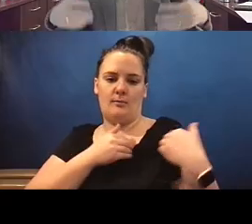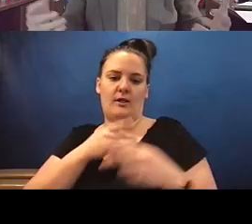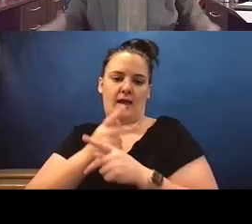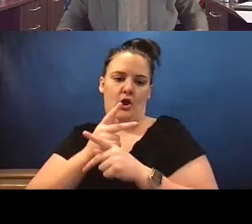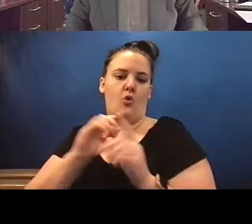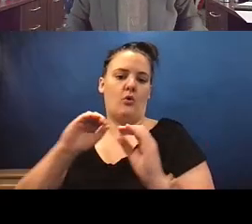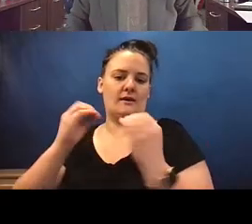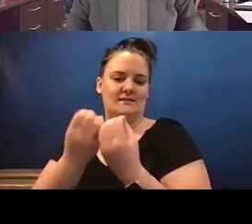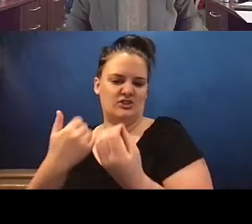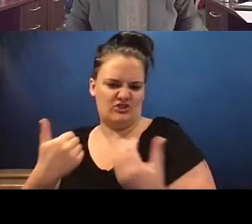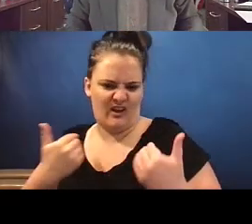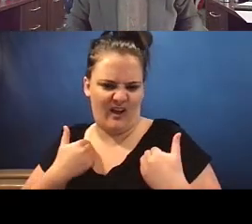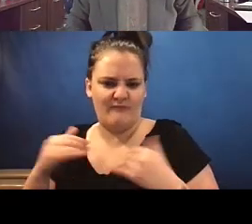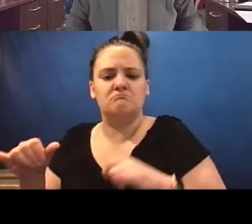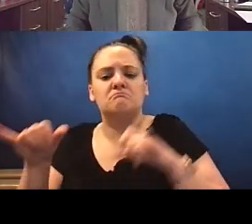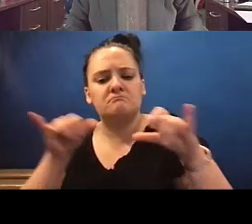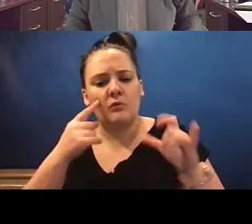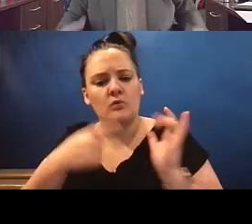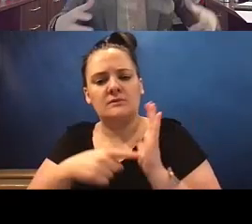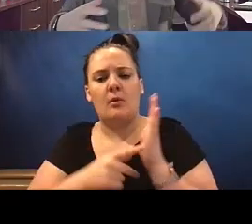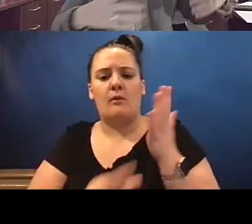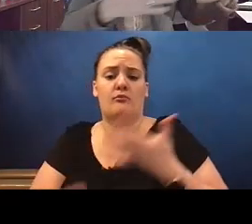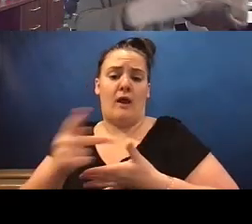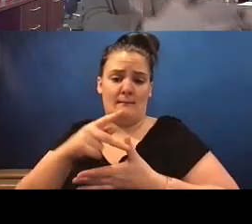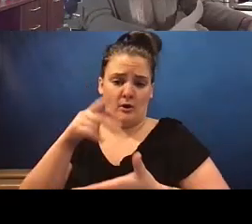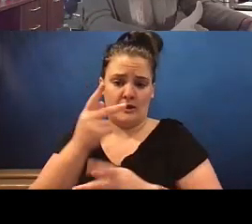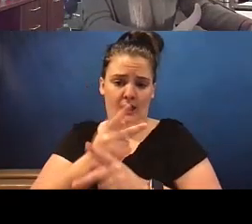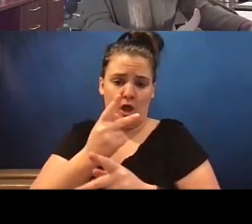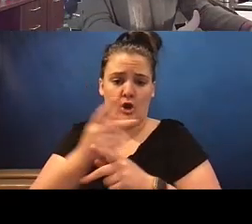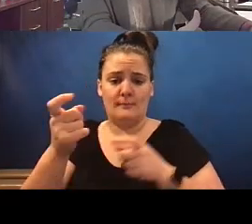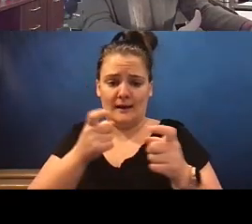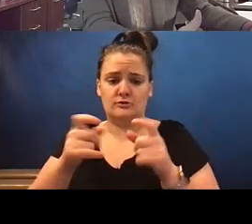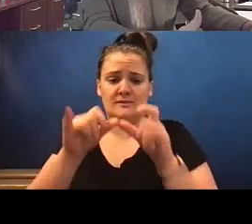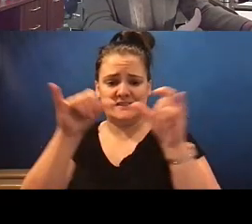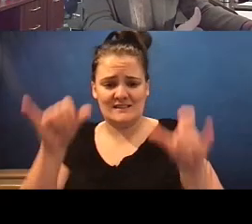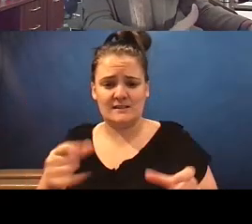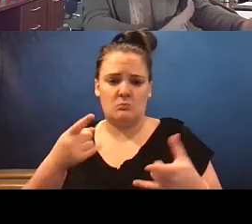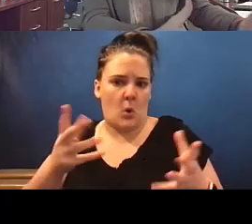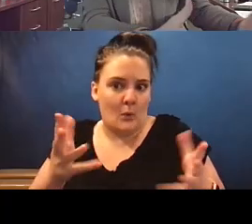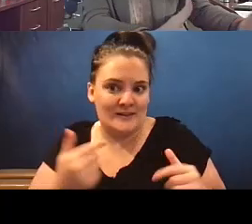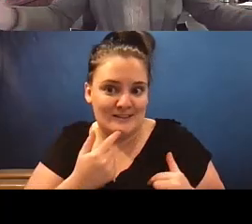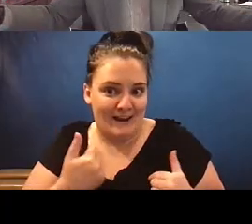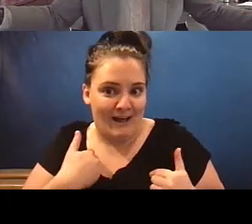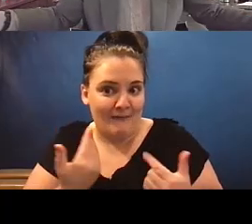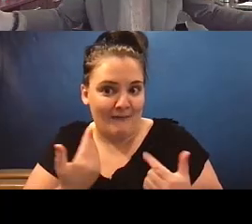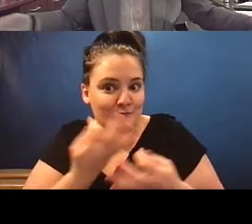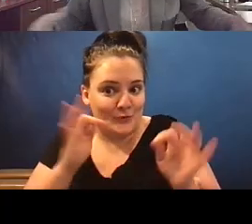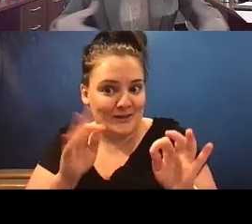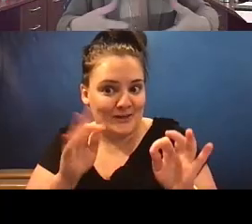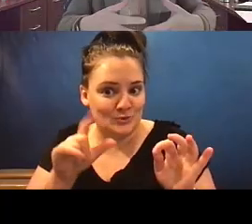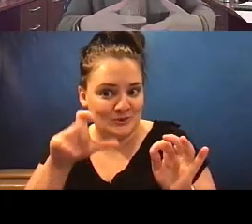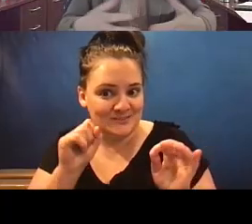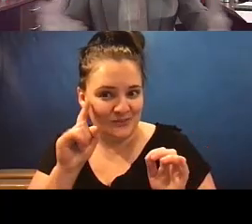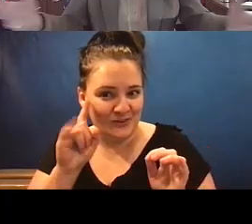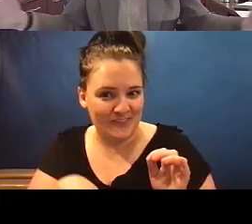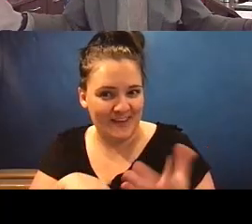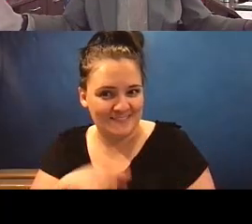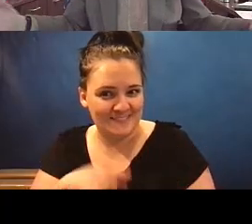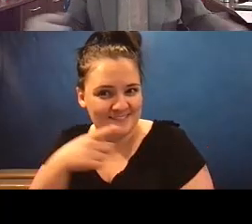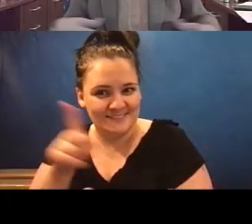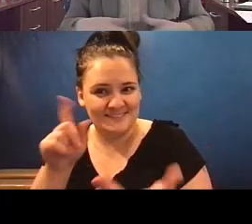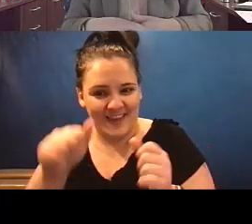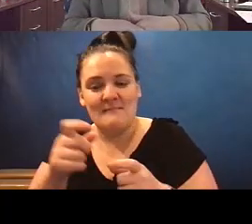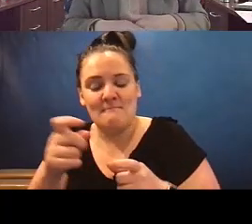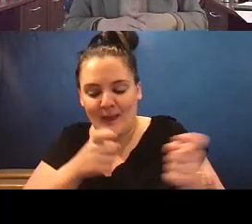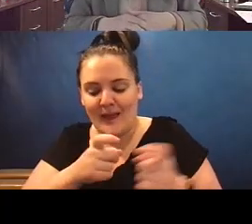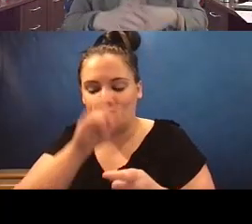Let's make sure everybody's using them, all the rural hospitals. How do we then share the hiring of nurses so that they can manage care more effectively through their